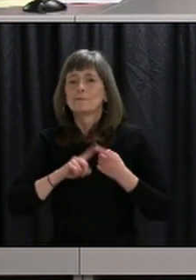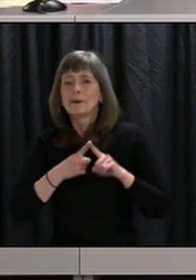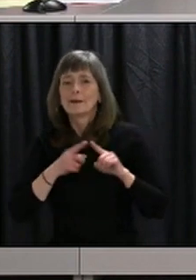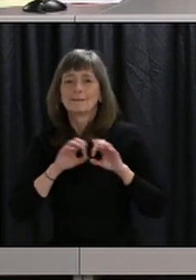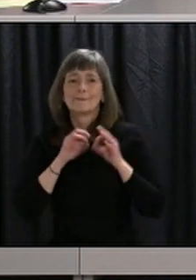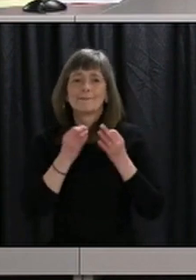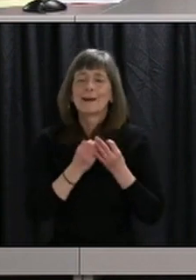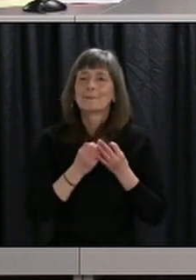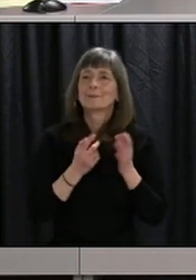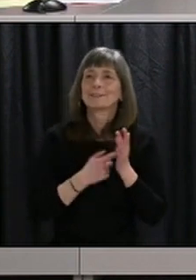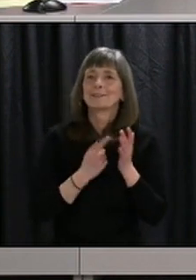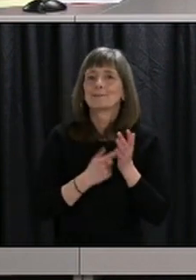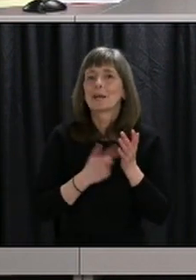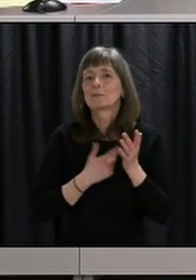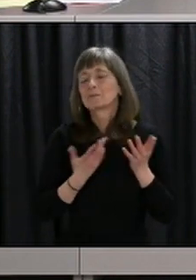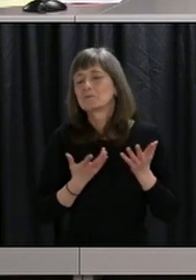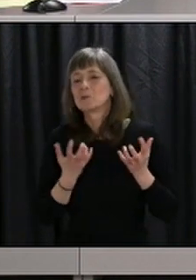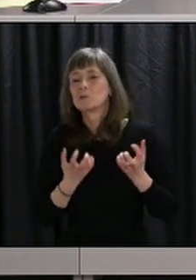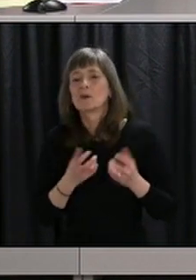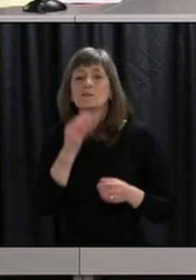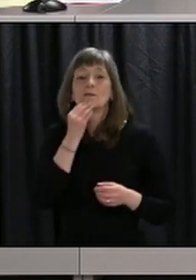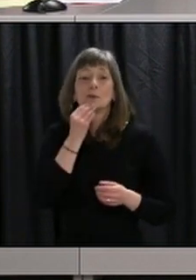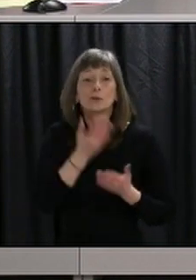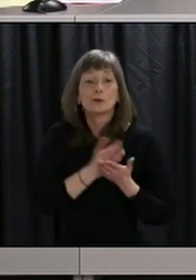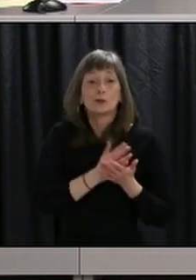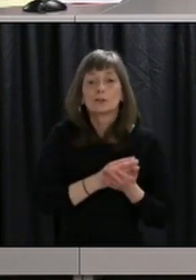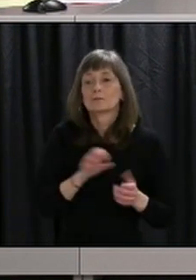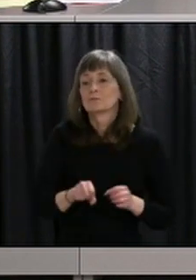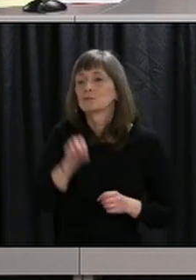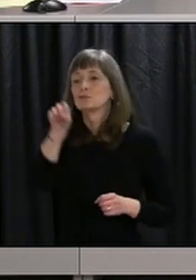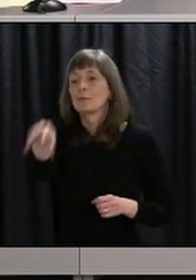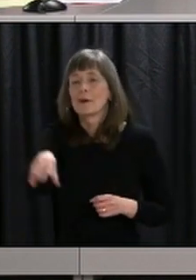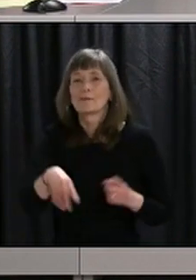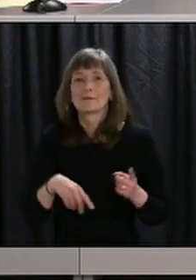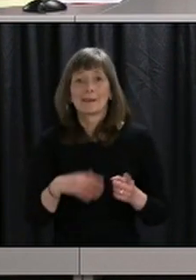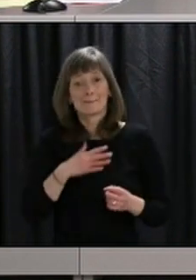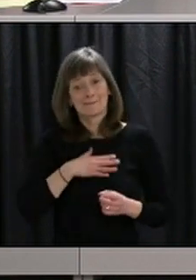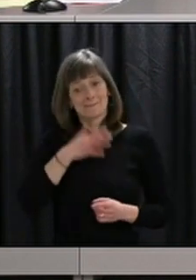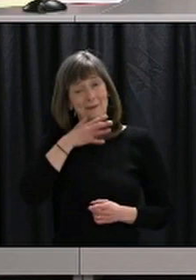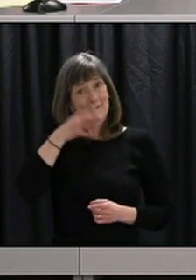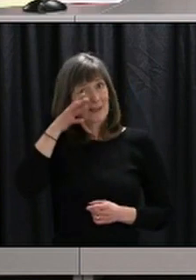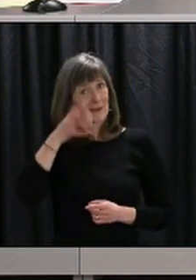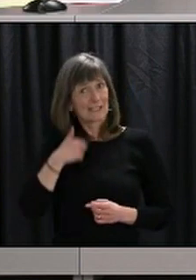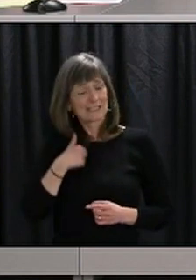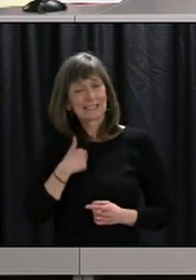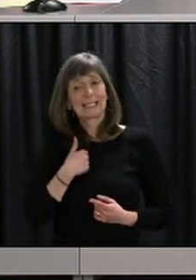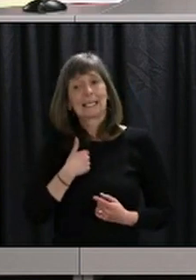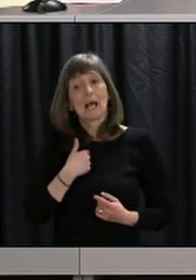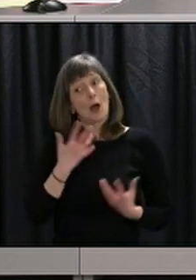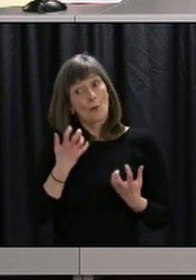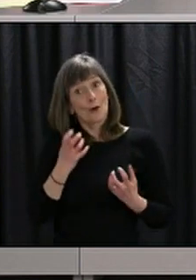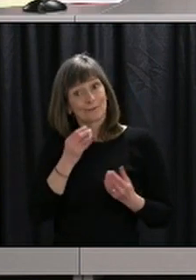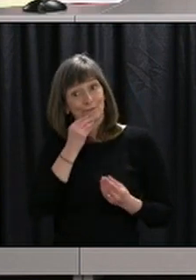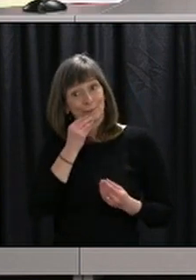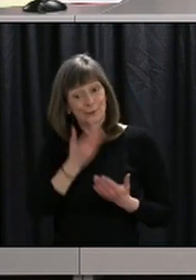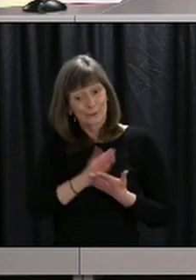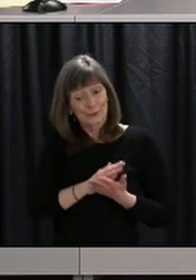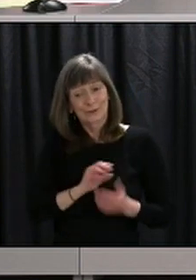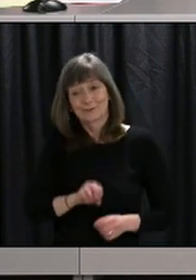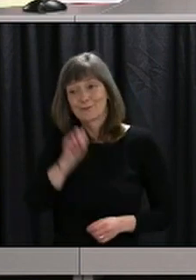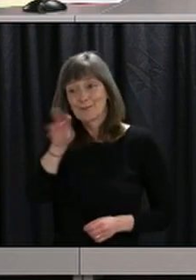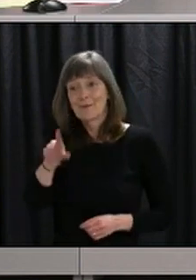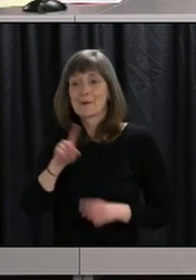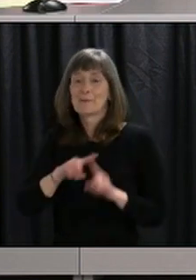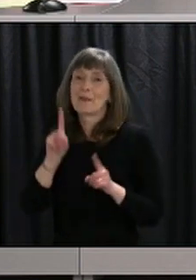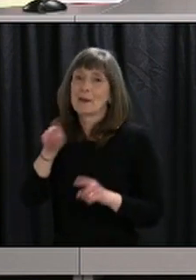know personally with my parents in a personal care home that they've discouraged dropping off meals, and